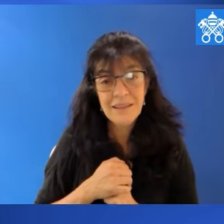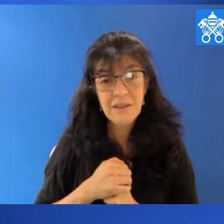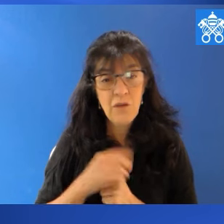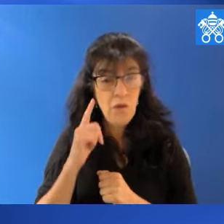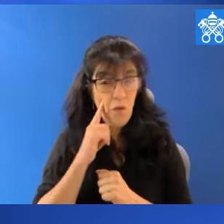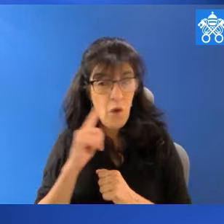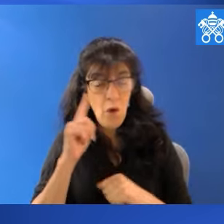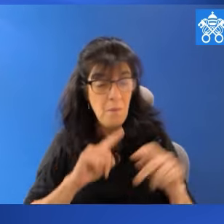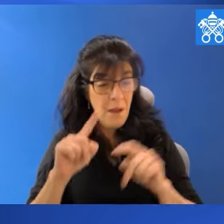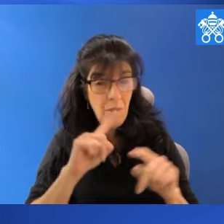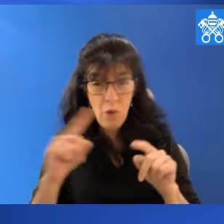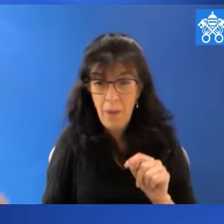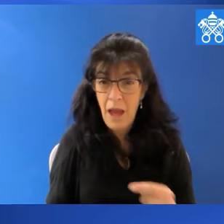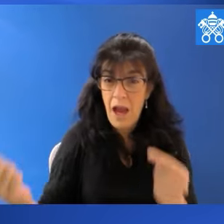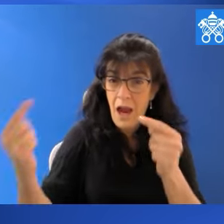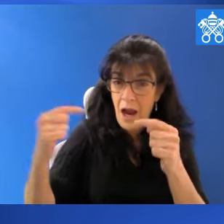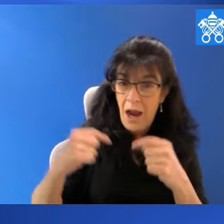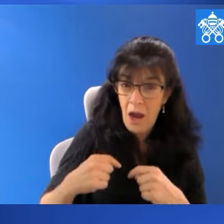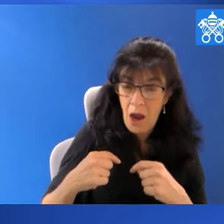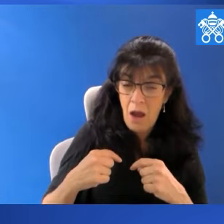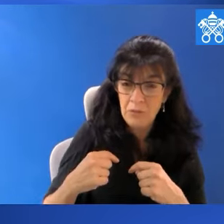for those that come?